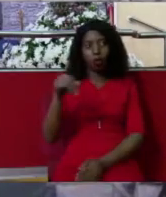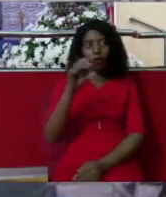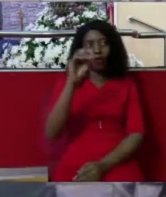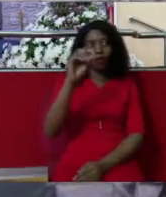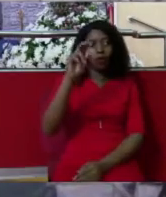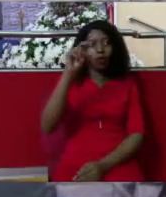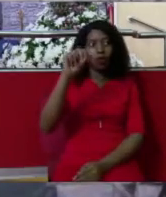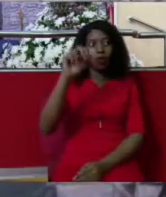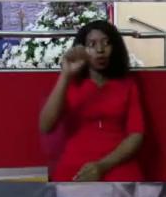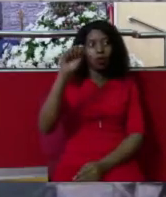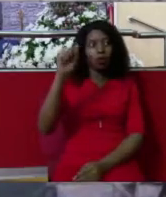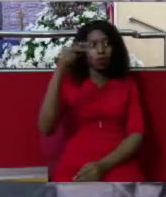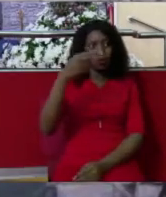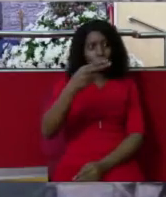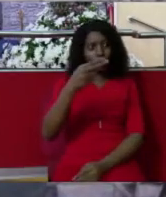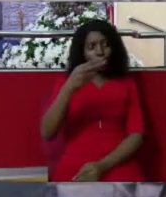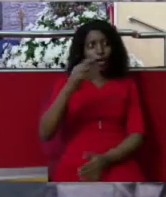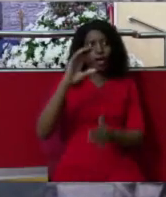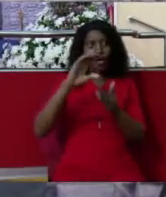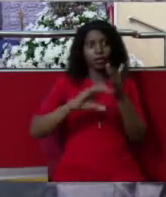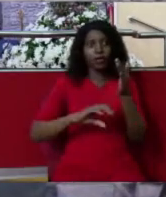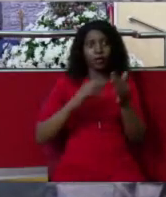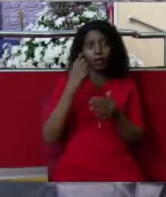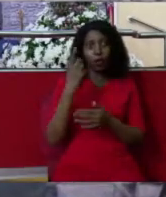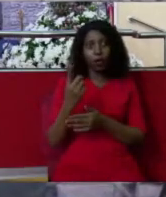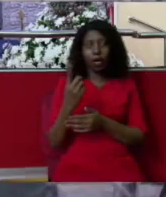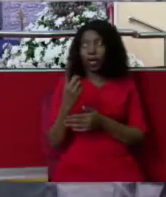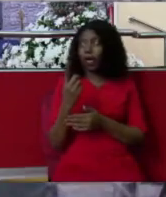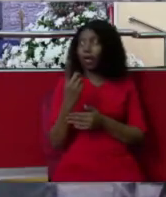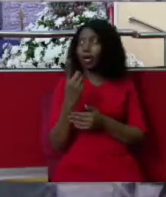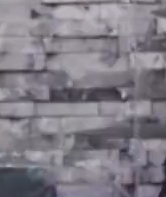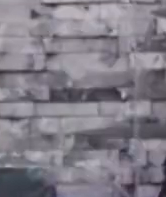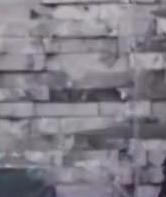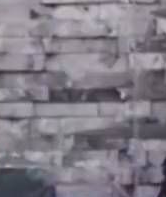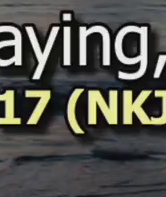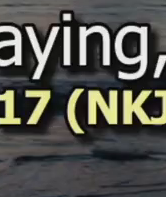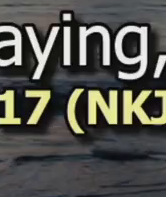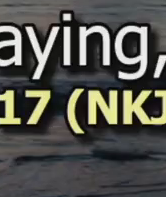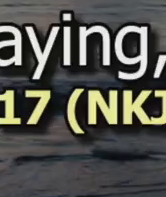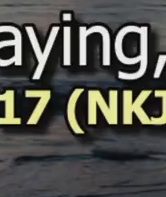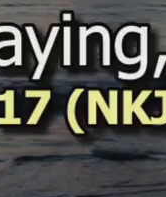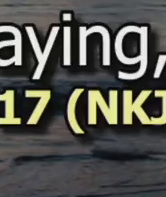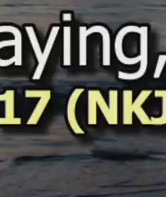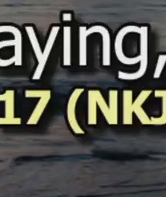chapter 1, sura ya kwanza, we can read from verse 1 to...